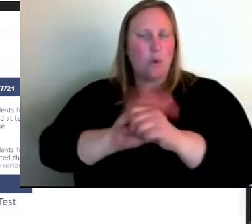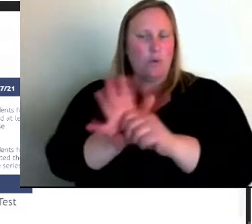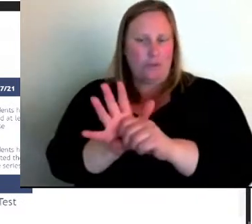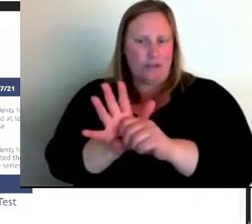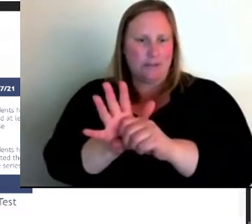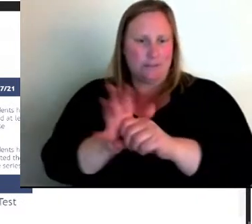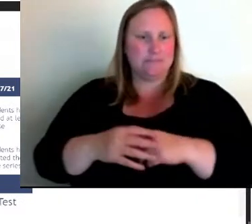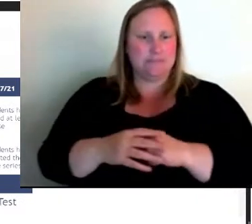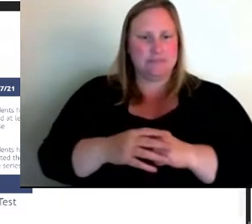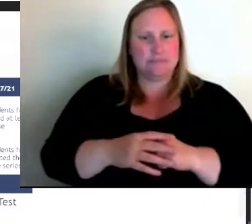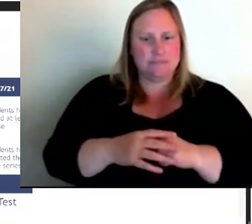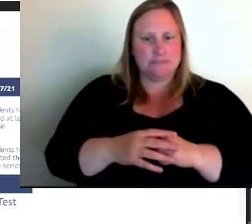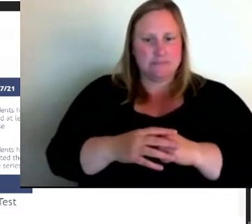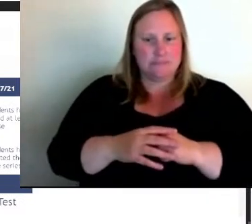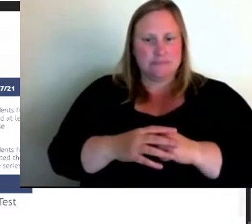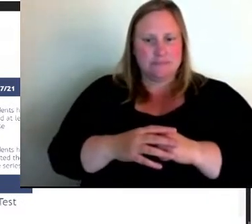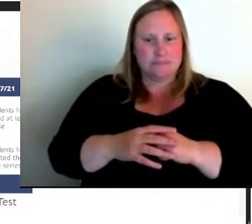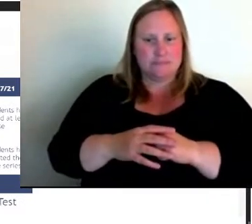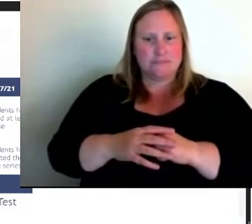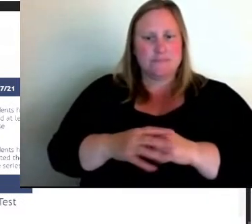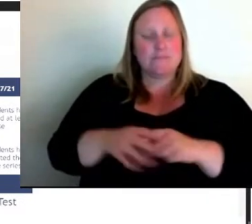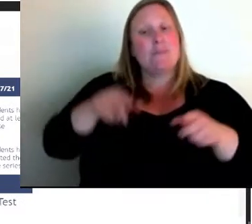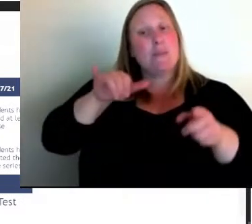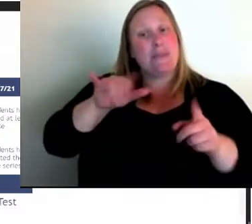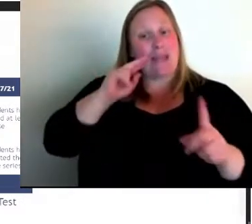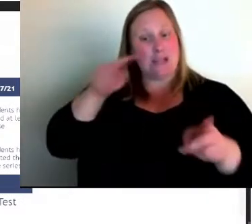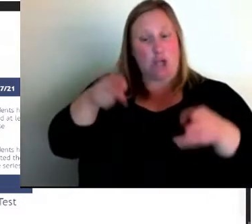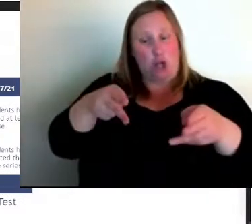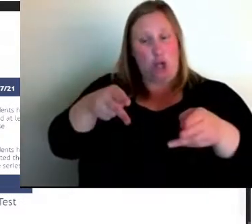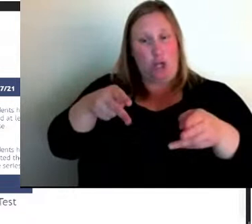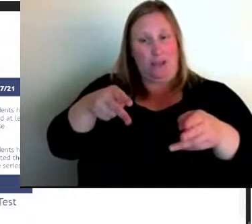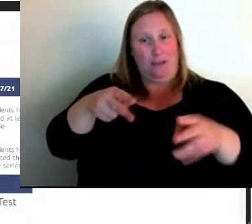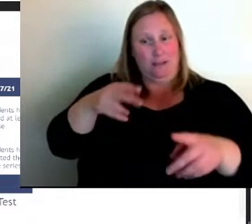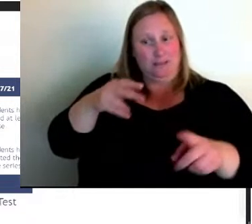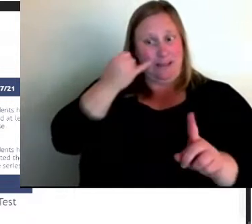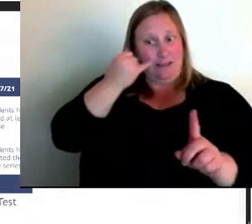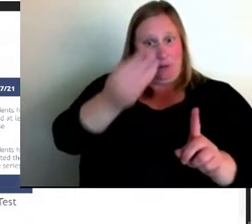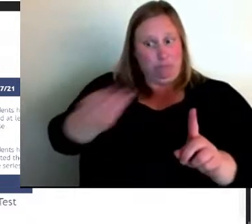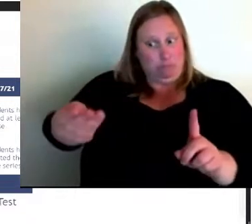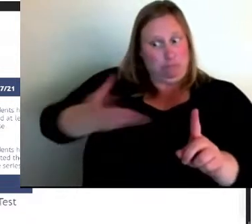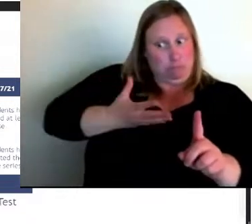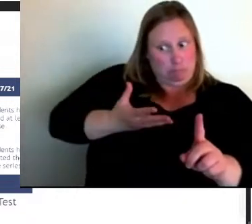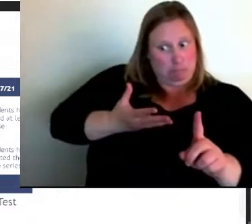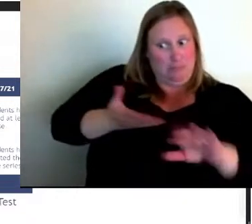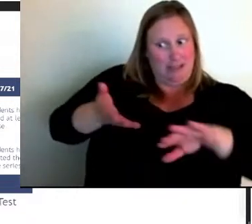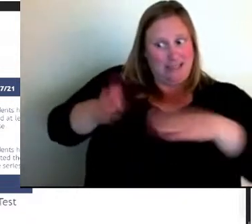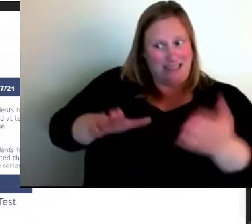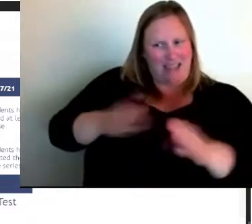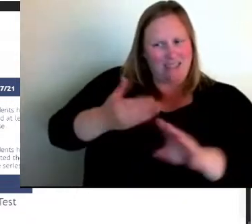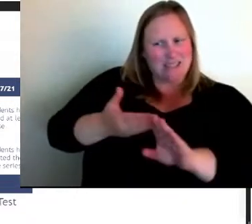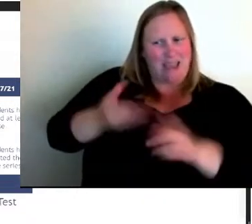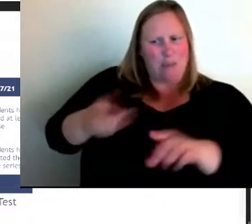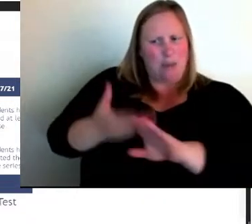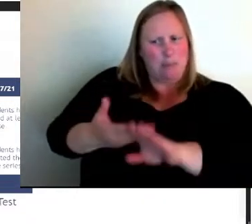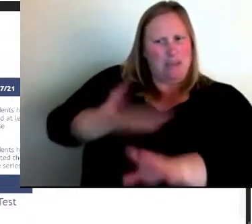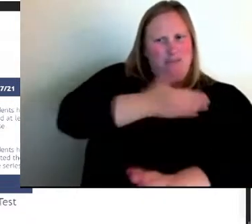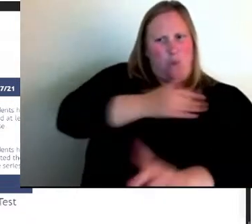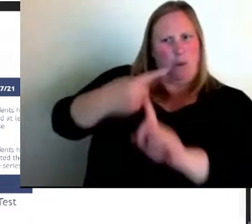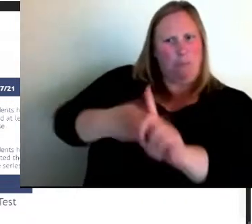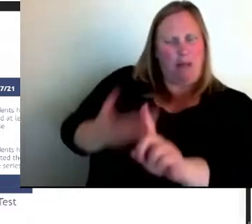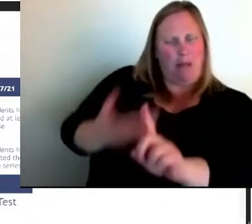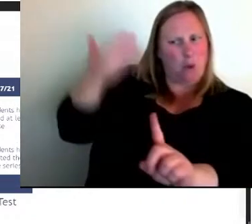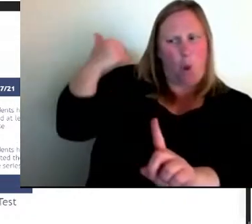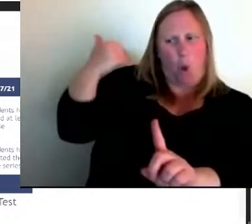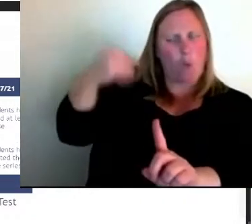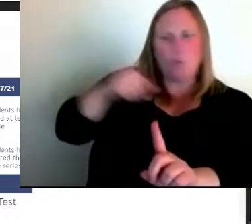looking at deaths in the past 30 days. So if a death is newly reported to us that occurred more than 30 days ago, we aren't including that here. We